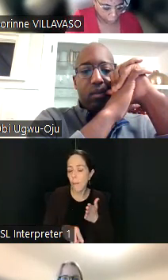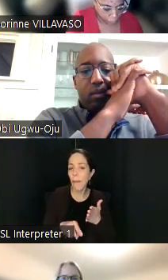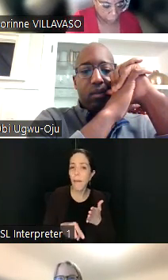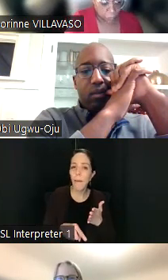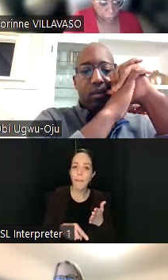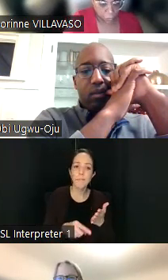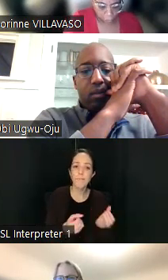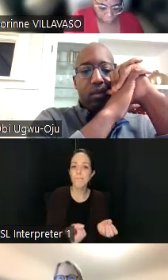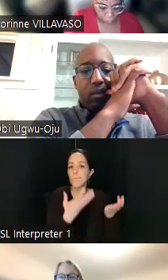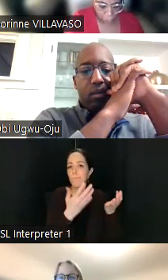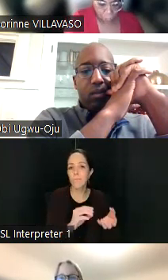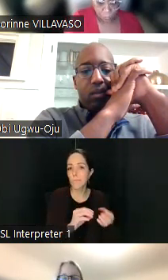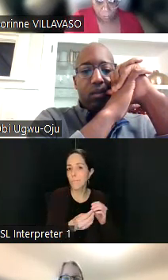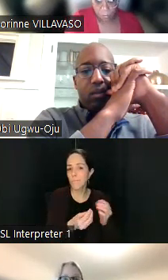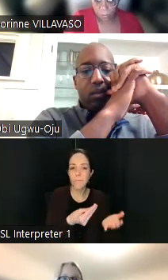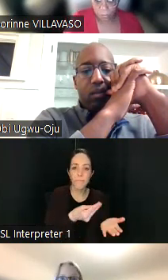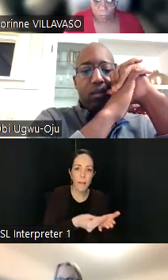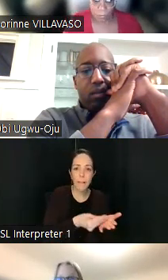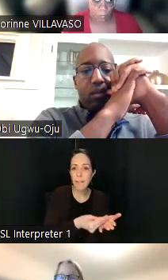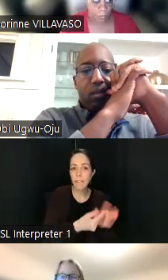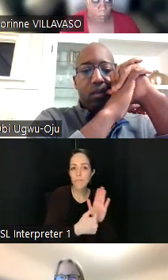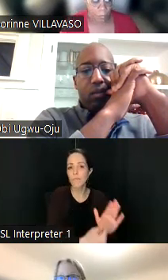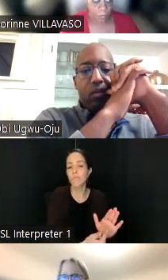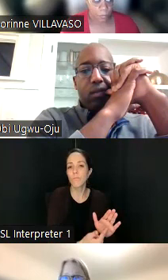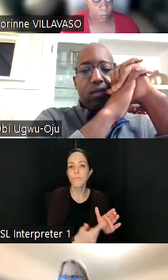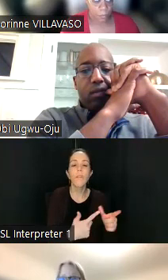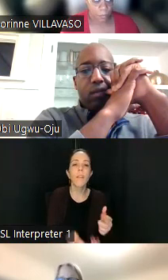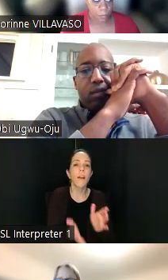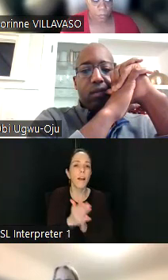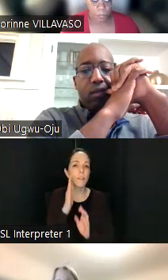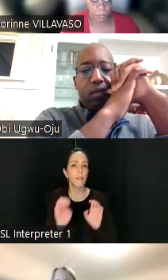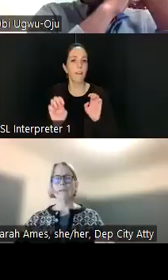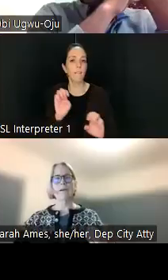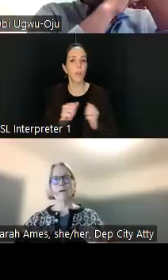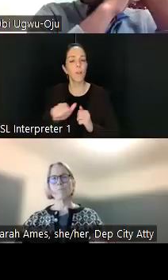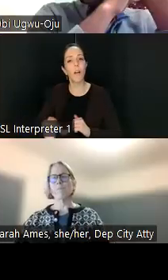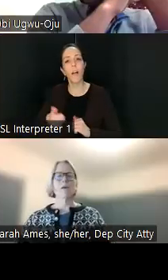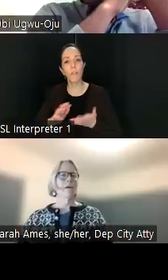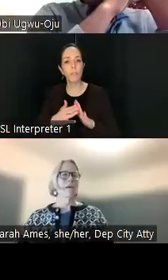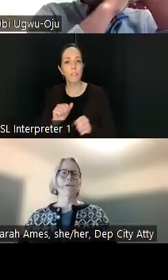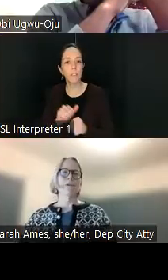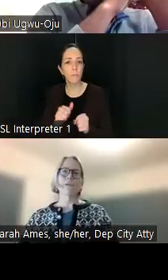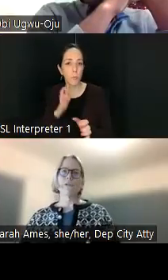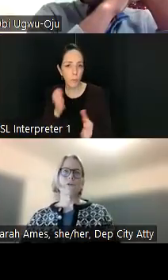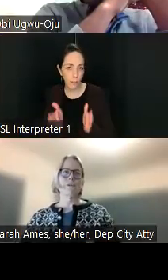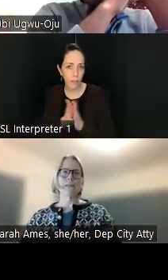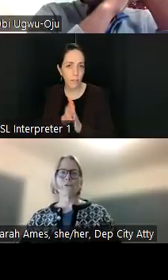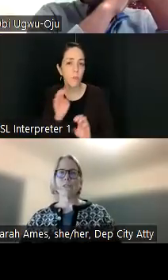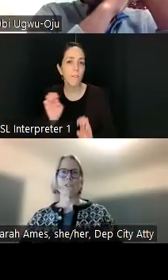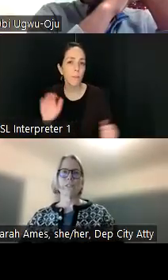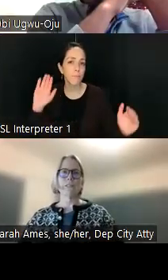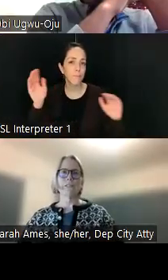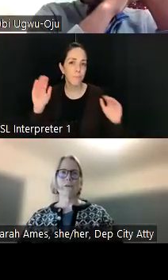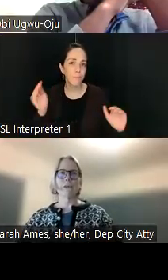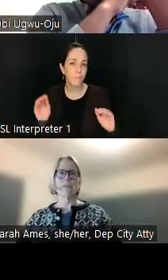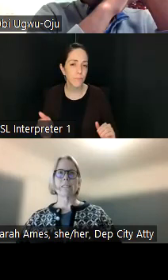be evaluated against other city employees at that point. There's also factors